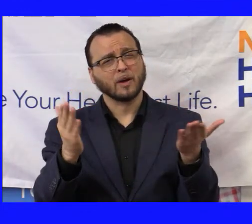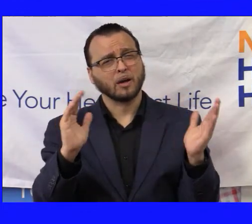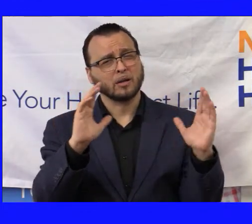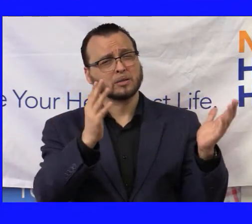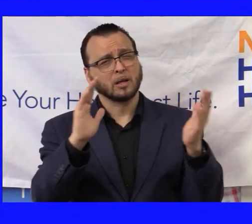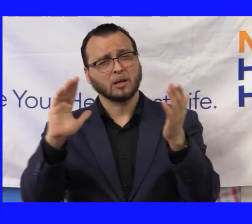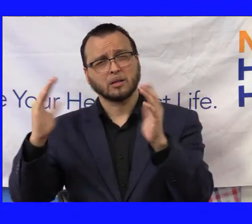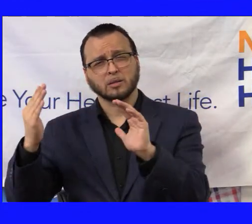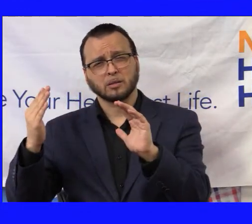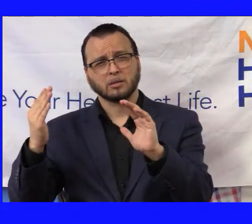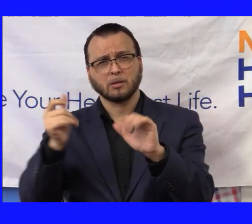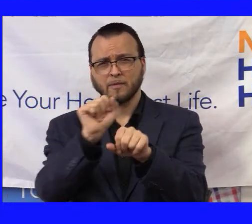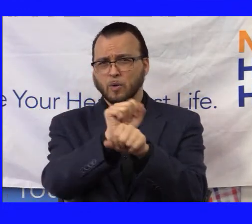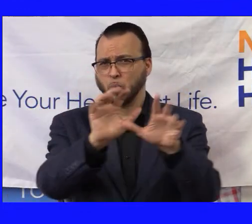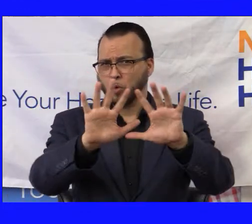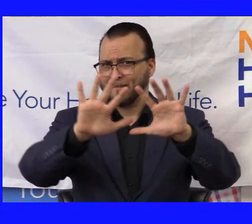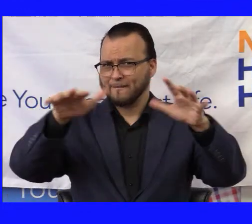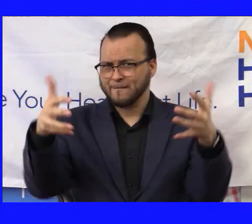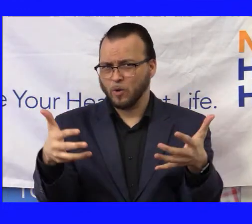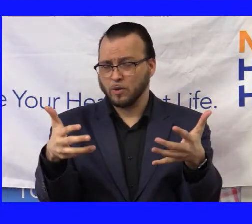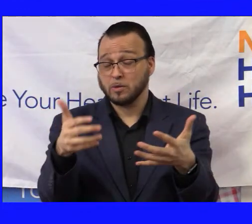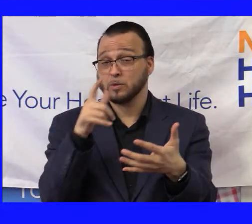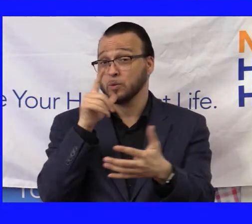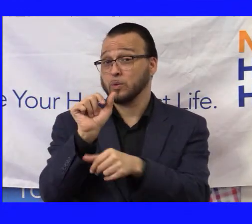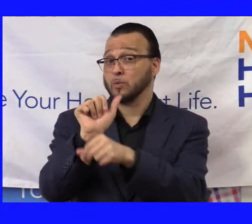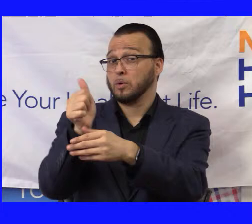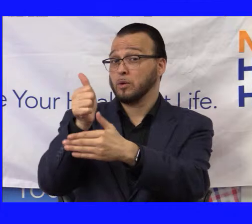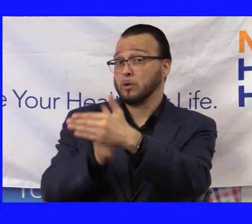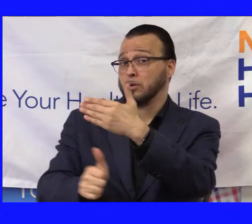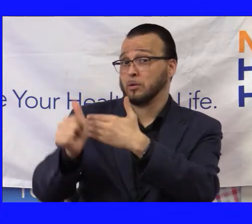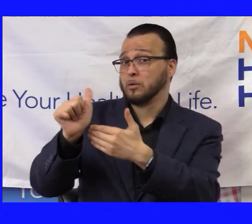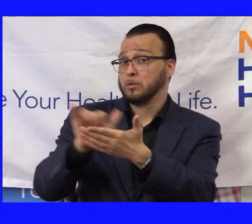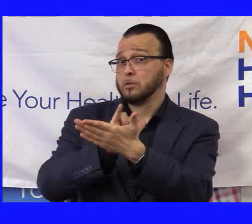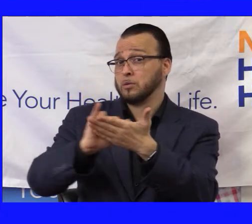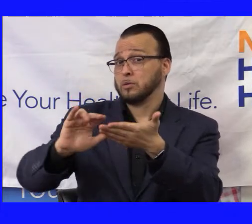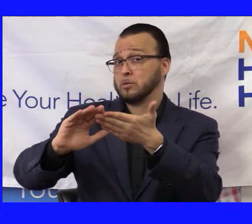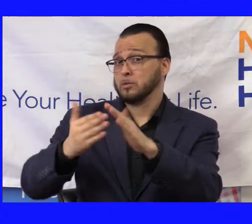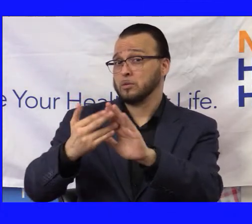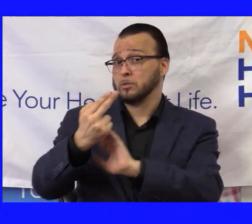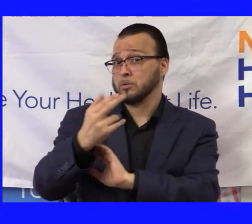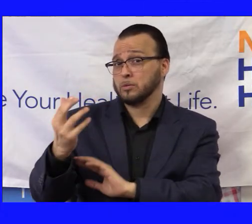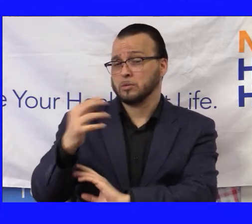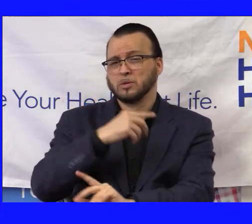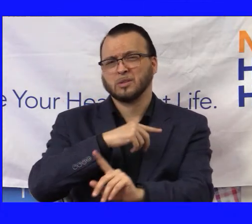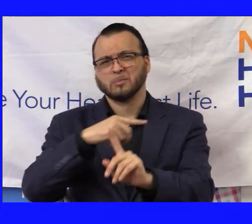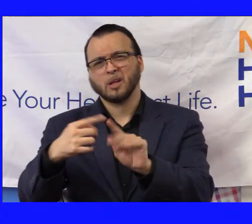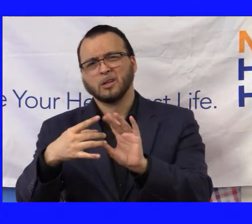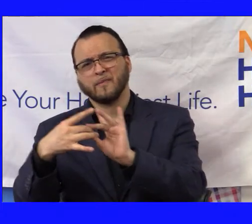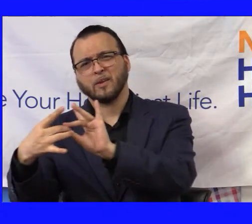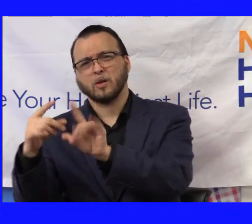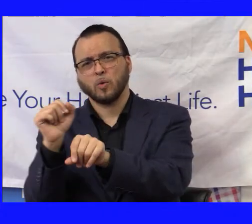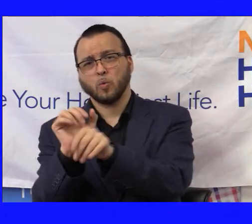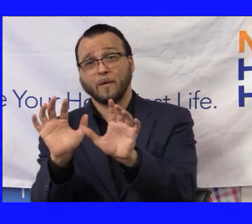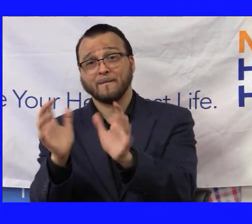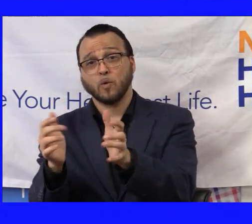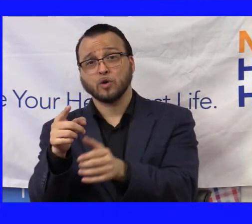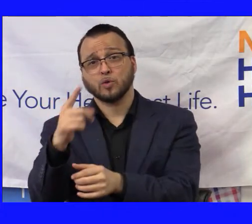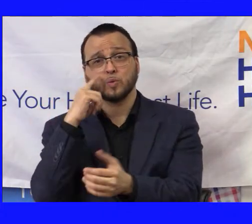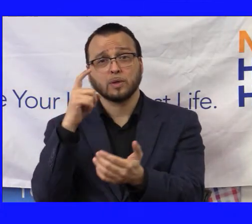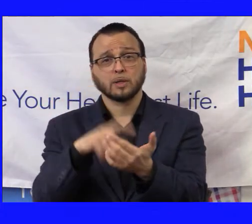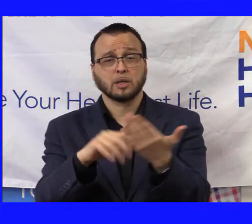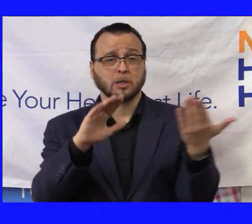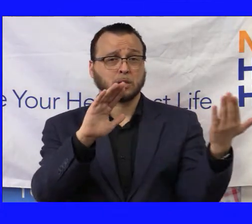about a workforce in New York City Health and Hospitals, the employee workforce versus the affiliate workforce, that you could see